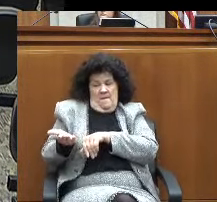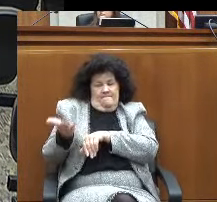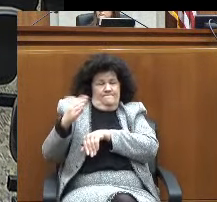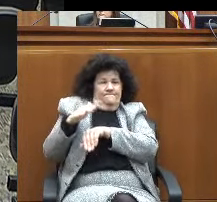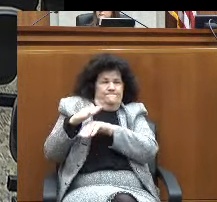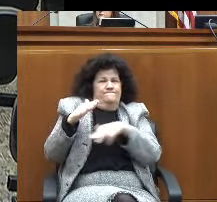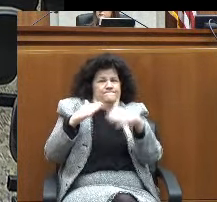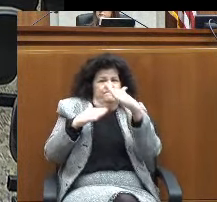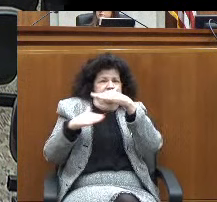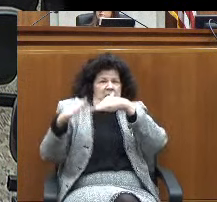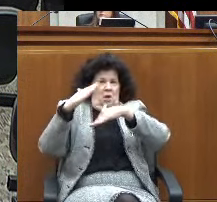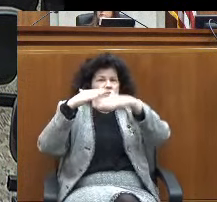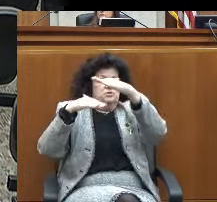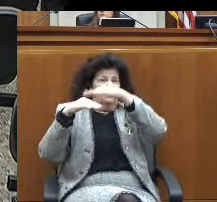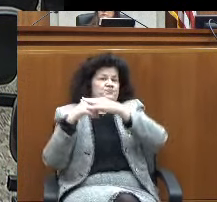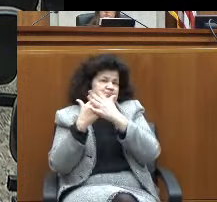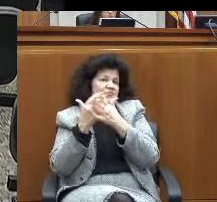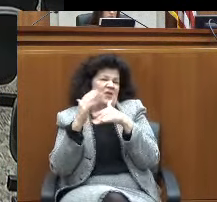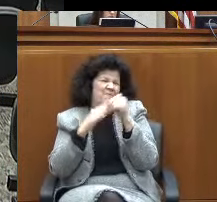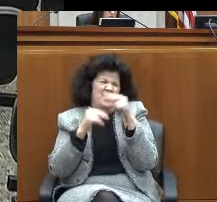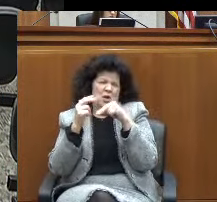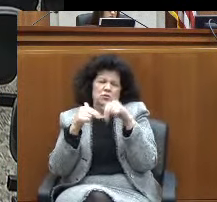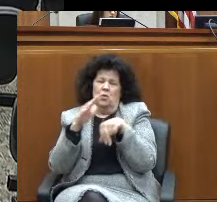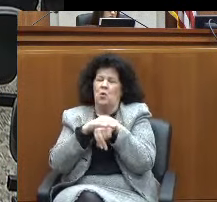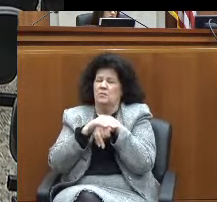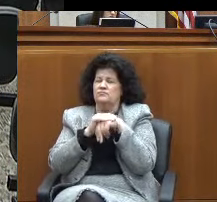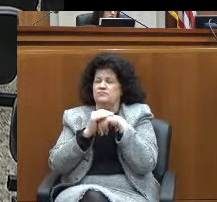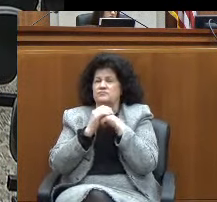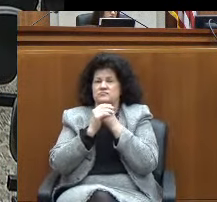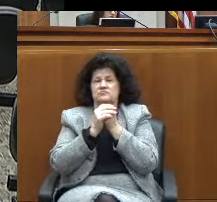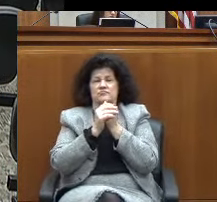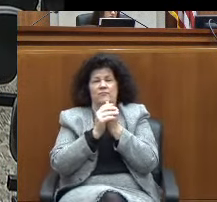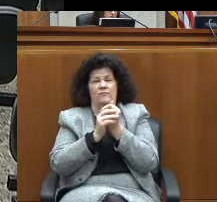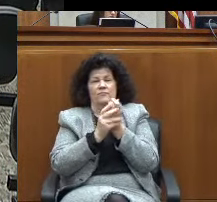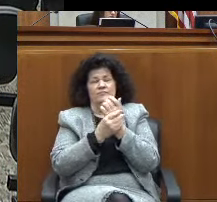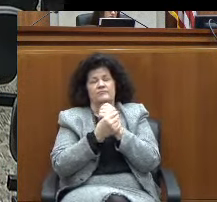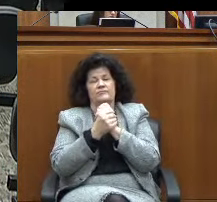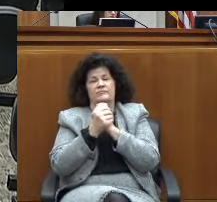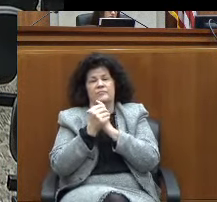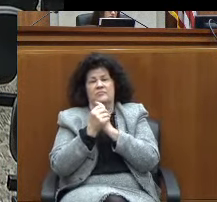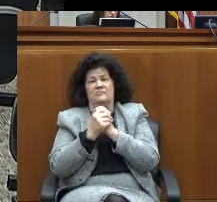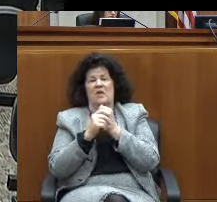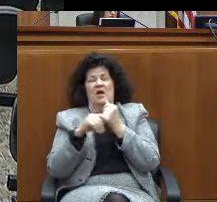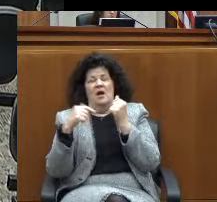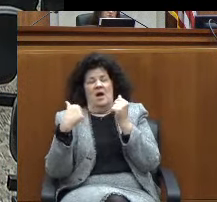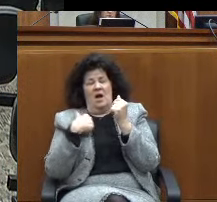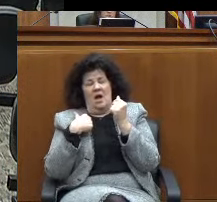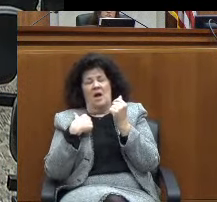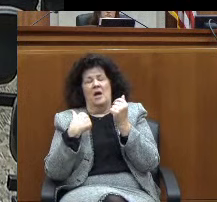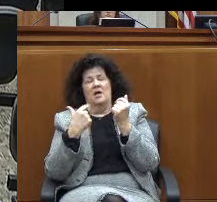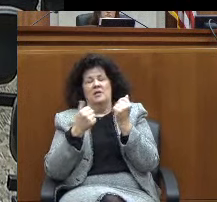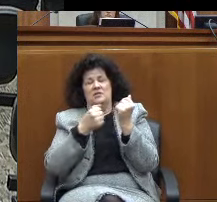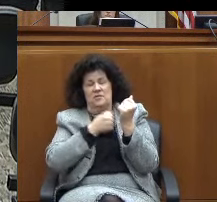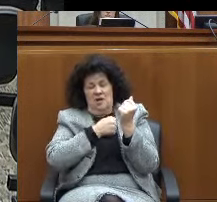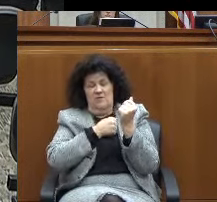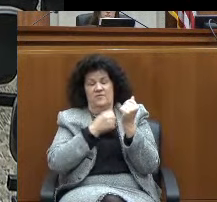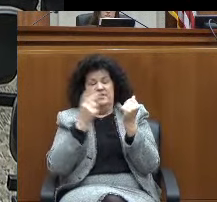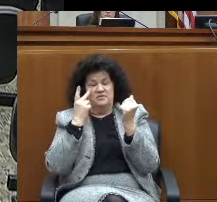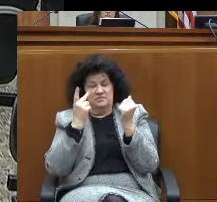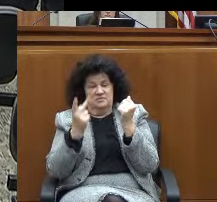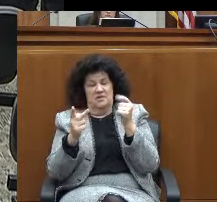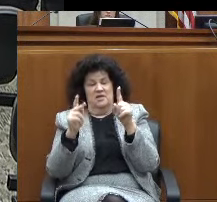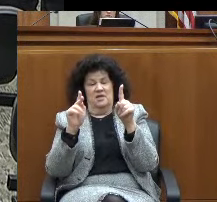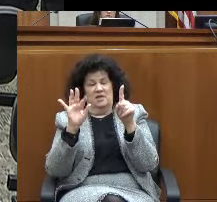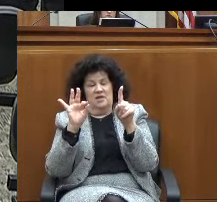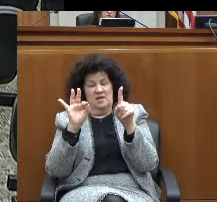love to follow up with you individually about it because it's work that I'm doing every day. And also say, I love to see this